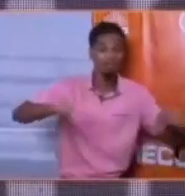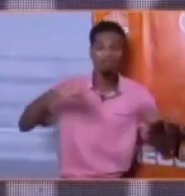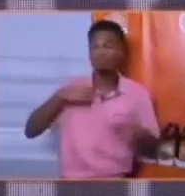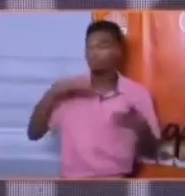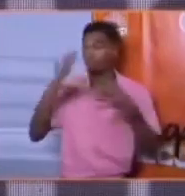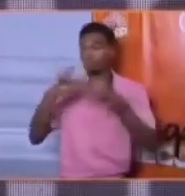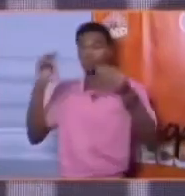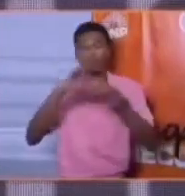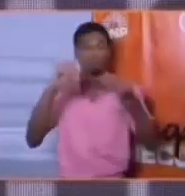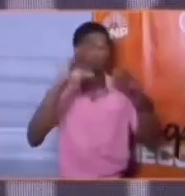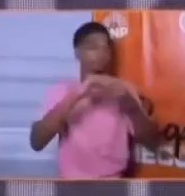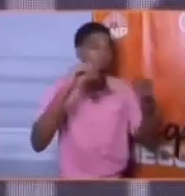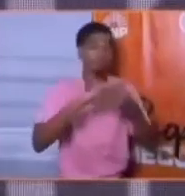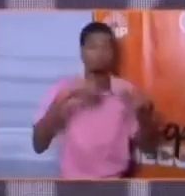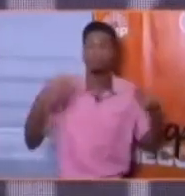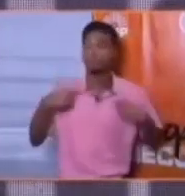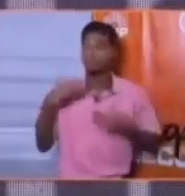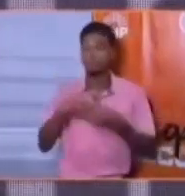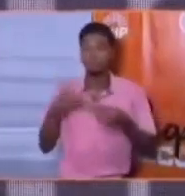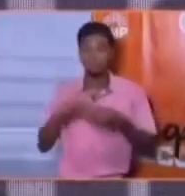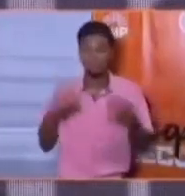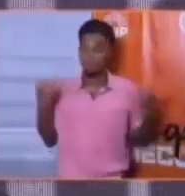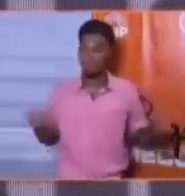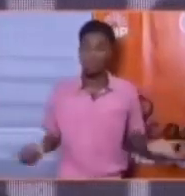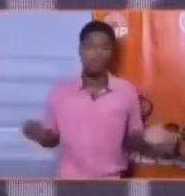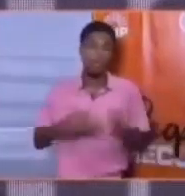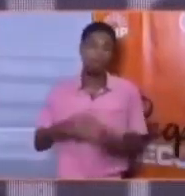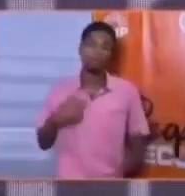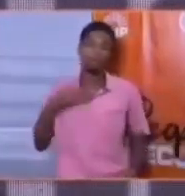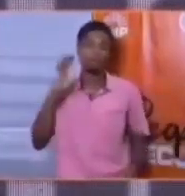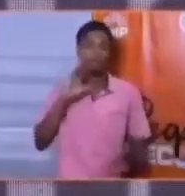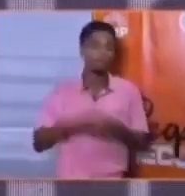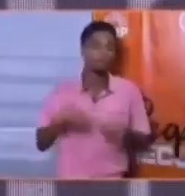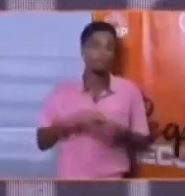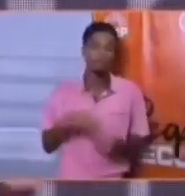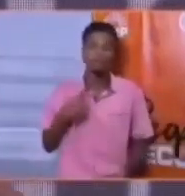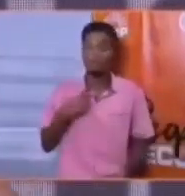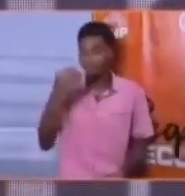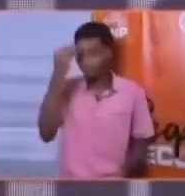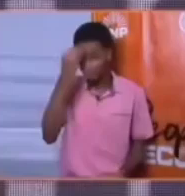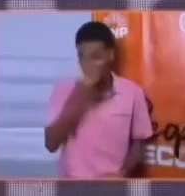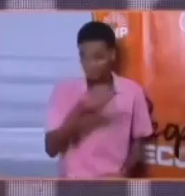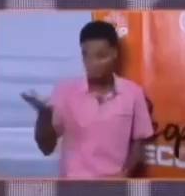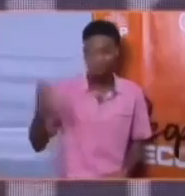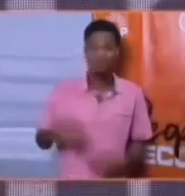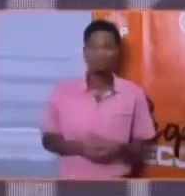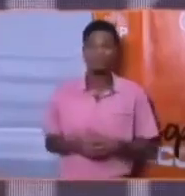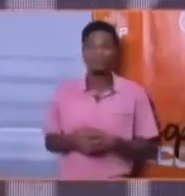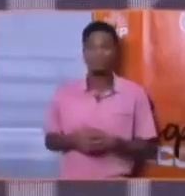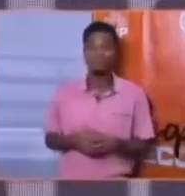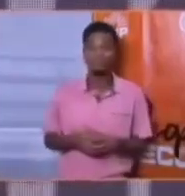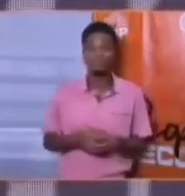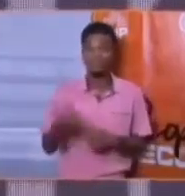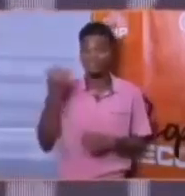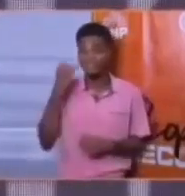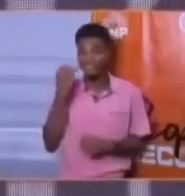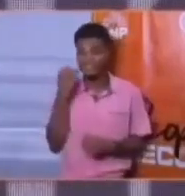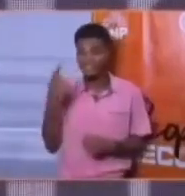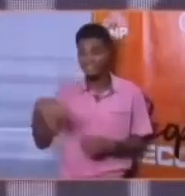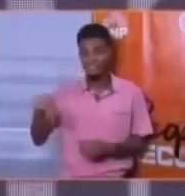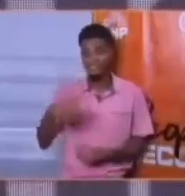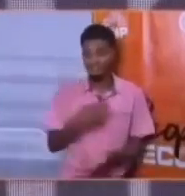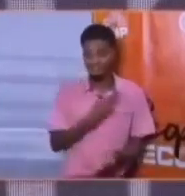had to say, and I will say it here again. The failure to disclose